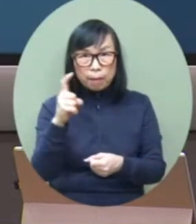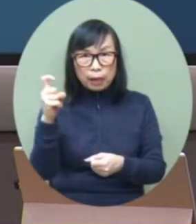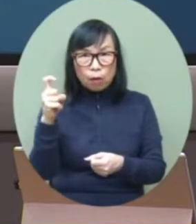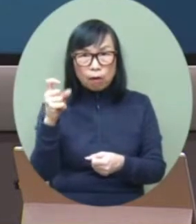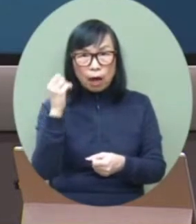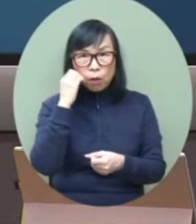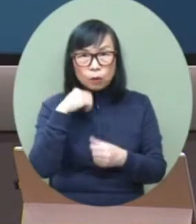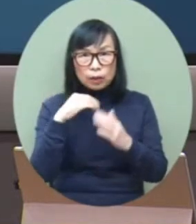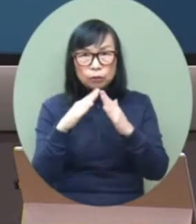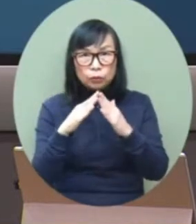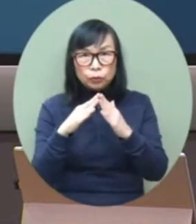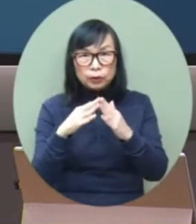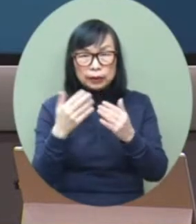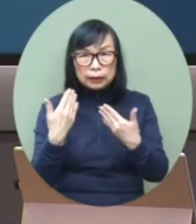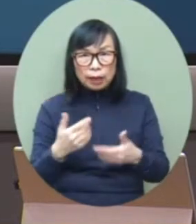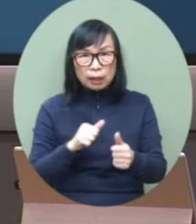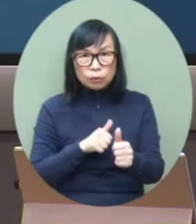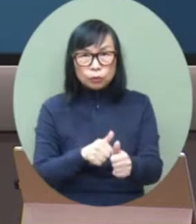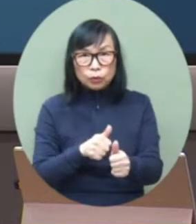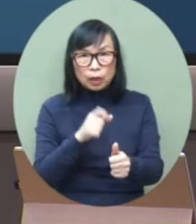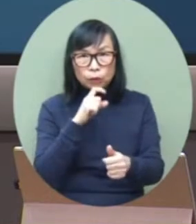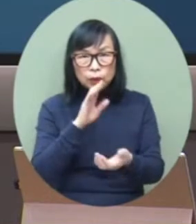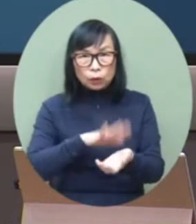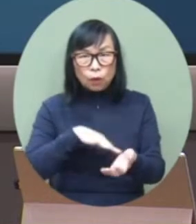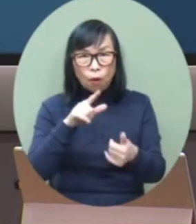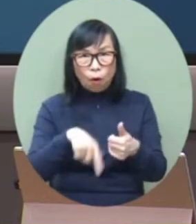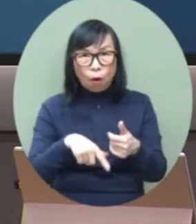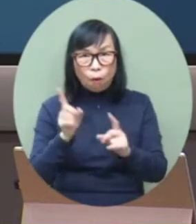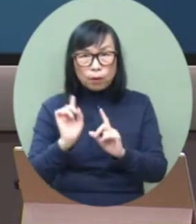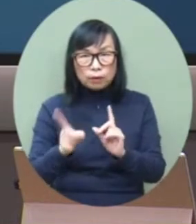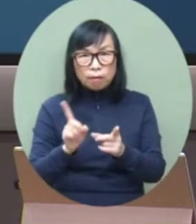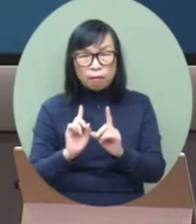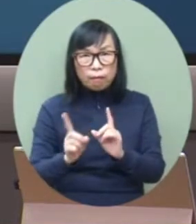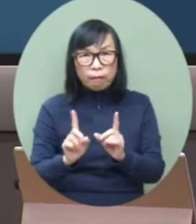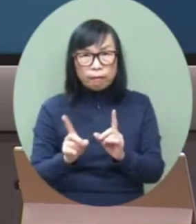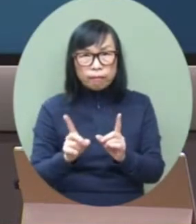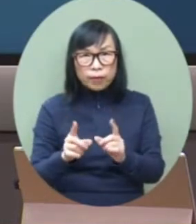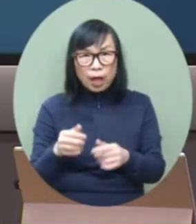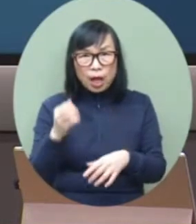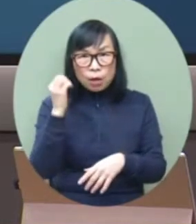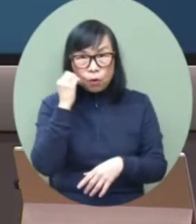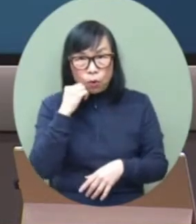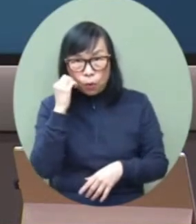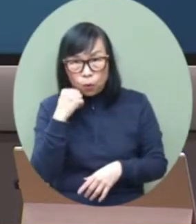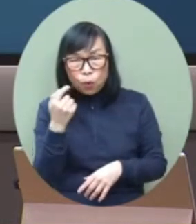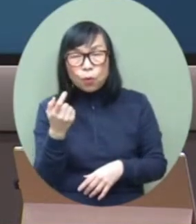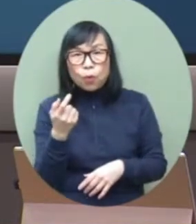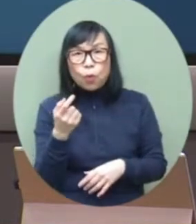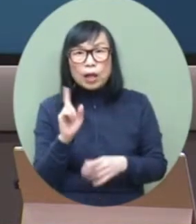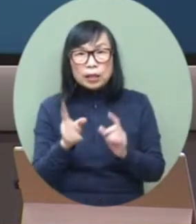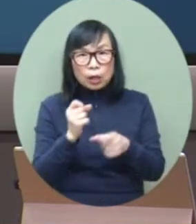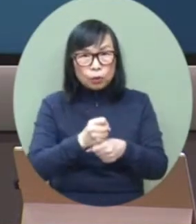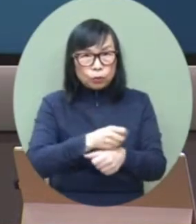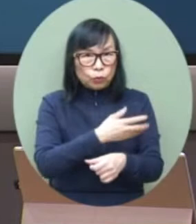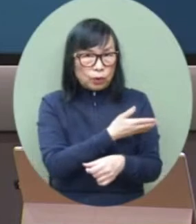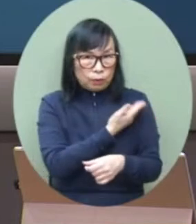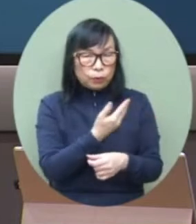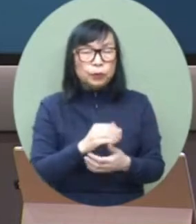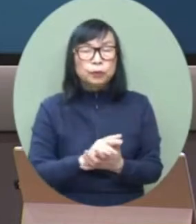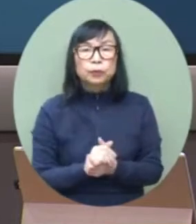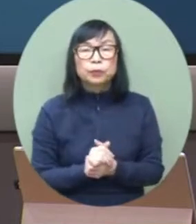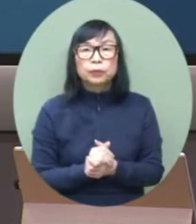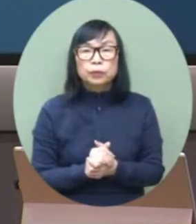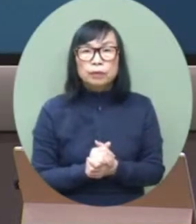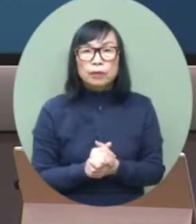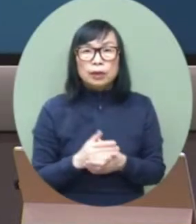we have received 19 homes in which there are cases to be followed up, and there are residents or there are staff